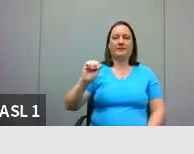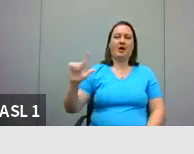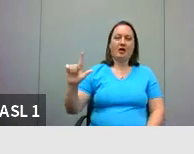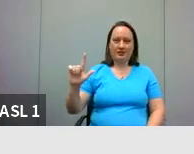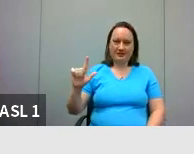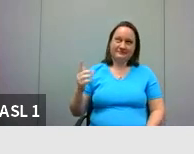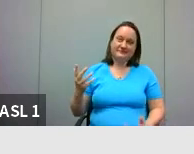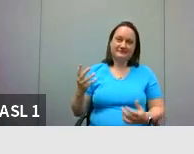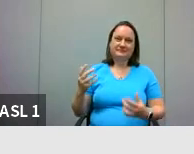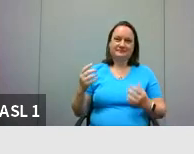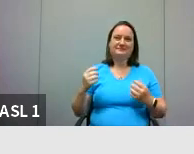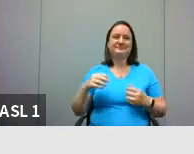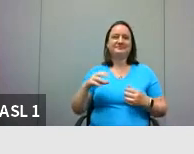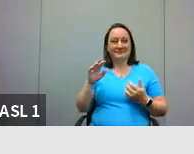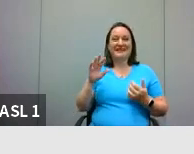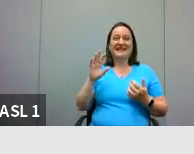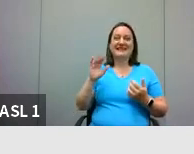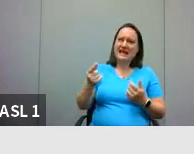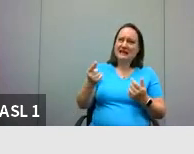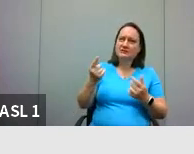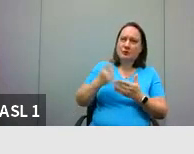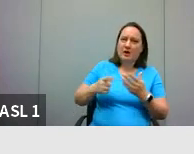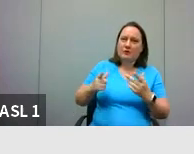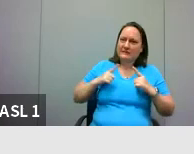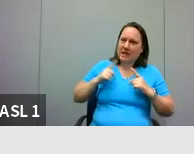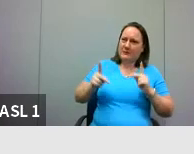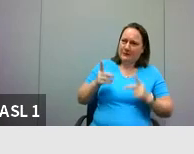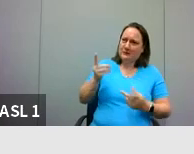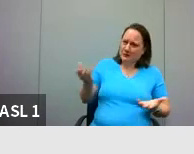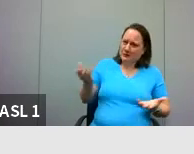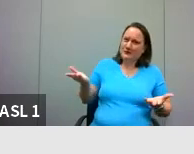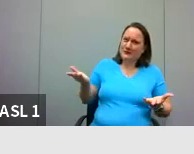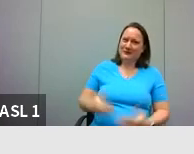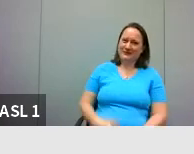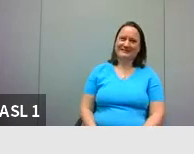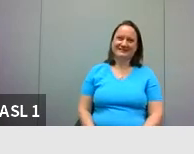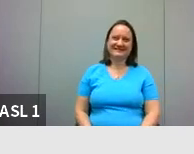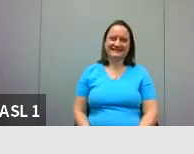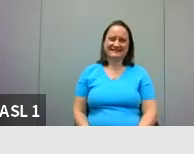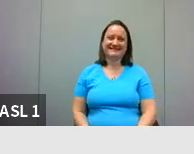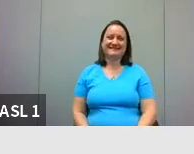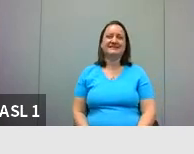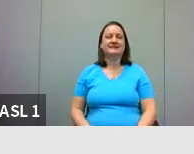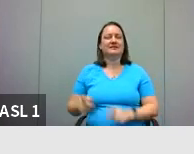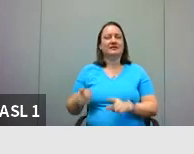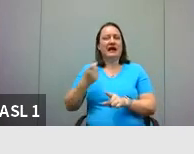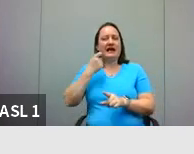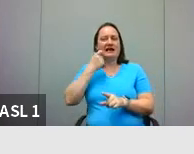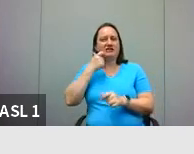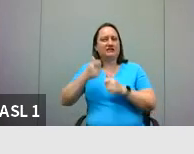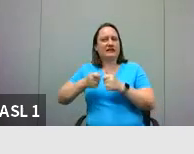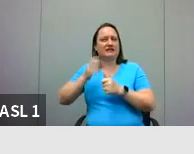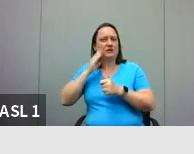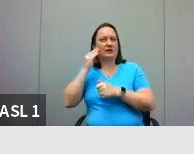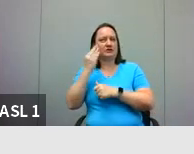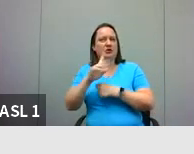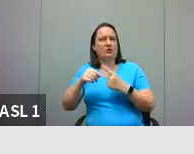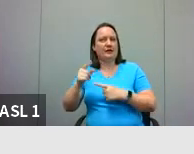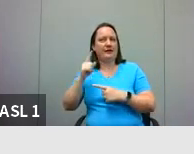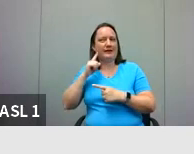That's Good. what retired people do. Yes. I just texted her and I'll let you know when I hear something.